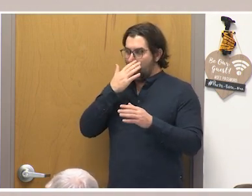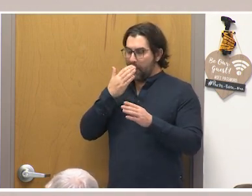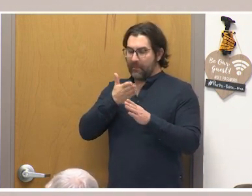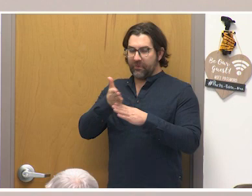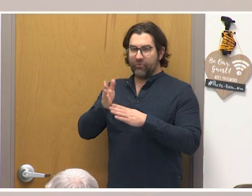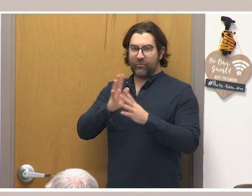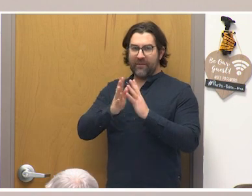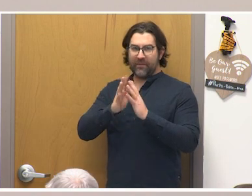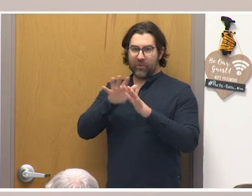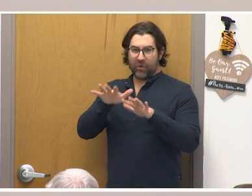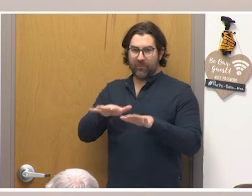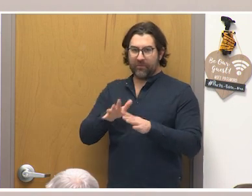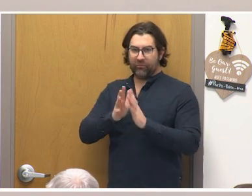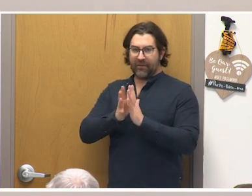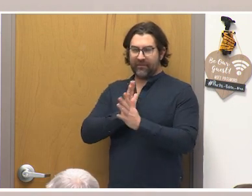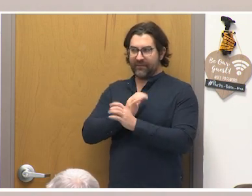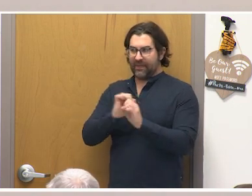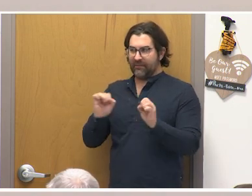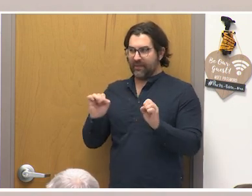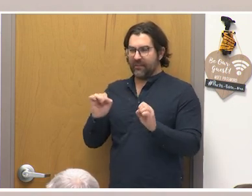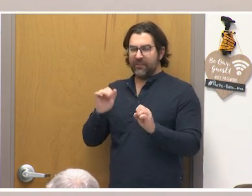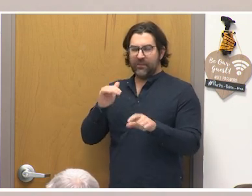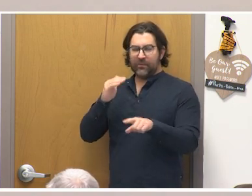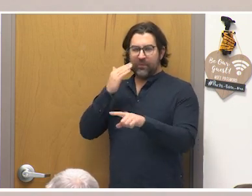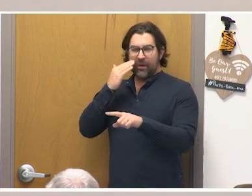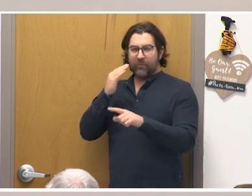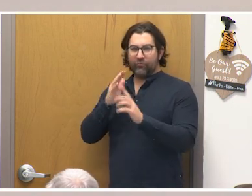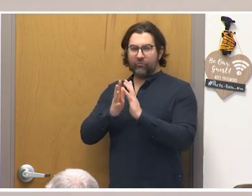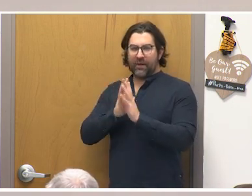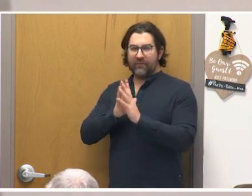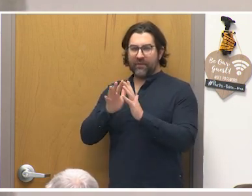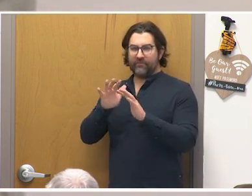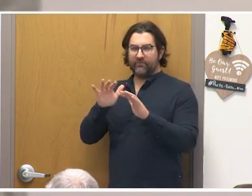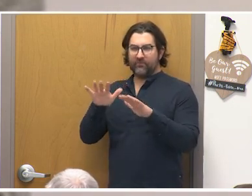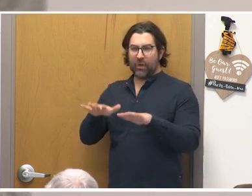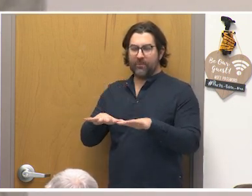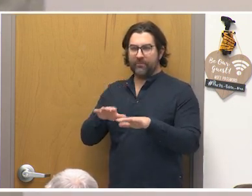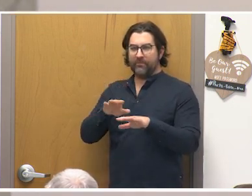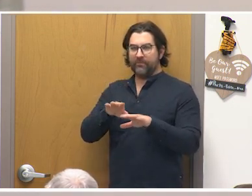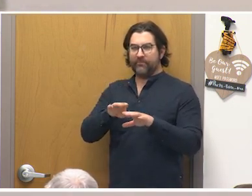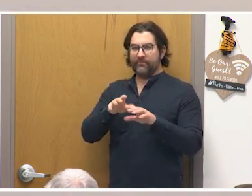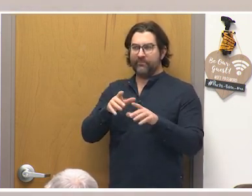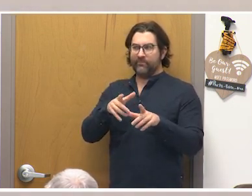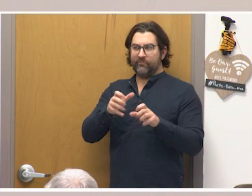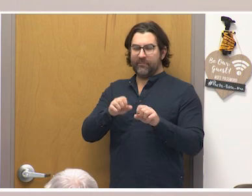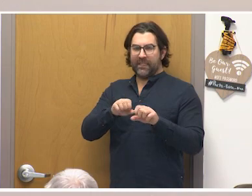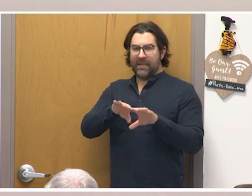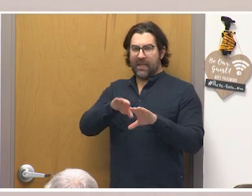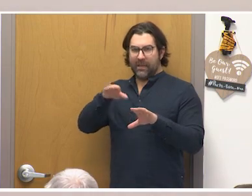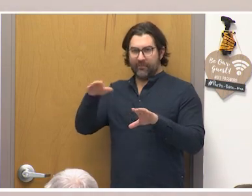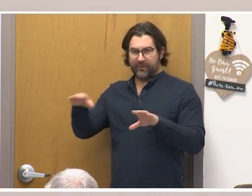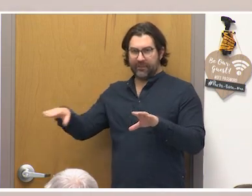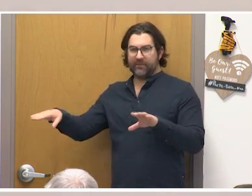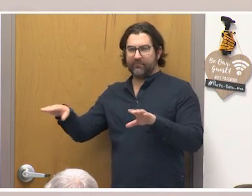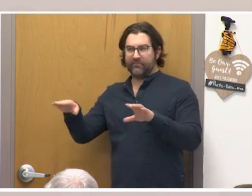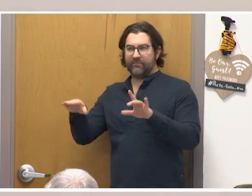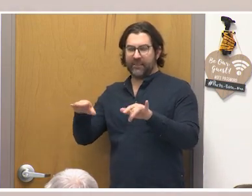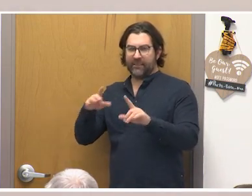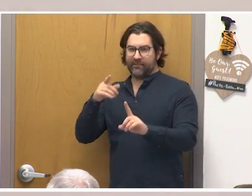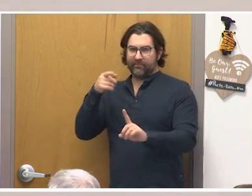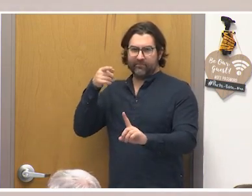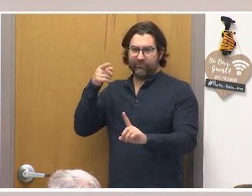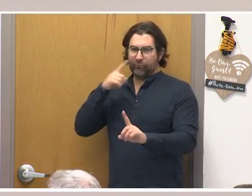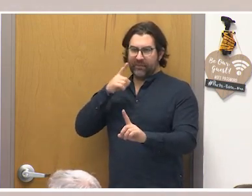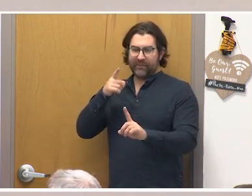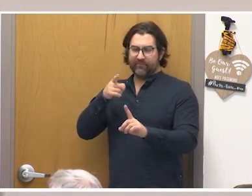city. I'm sure many of you are familiar with traffic calming as a whole. Speed humps are sort of the bread and butter of the traffic calming program, but